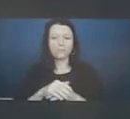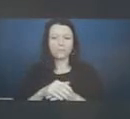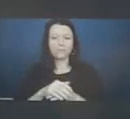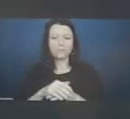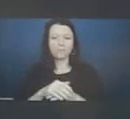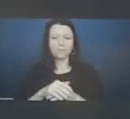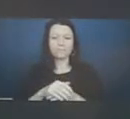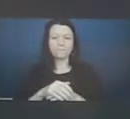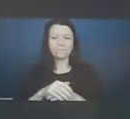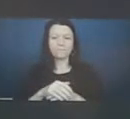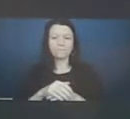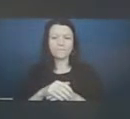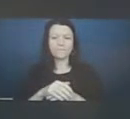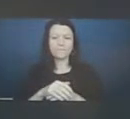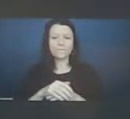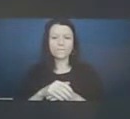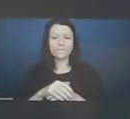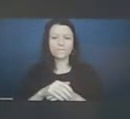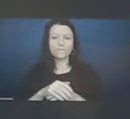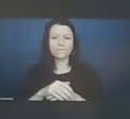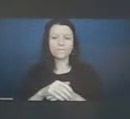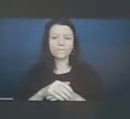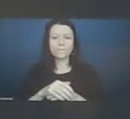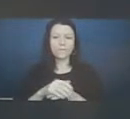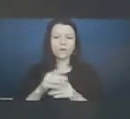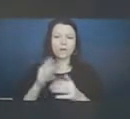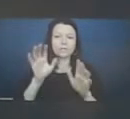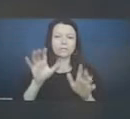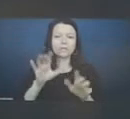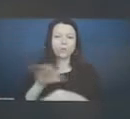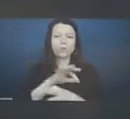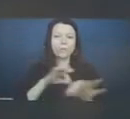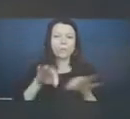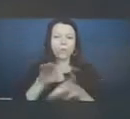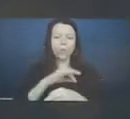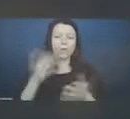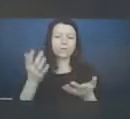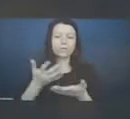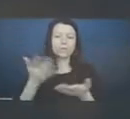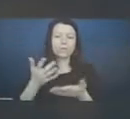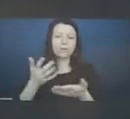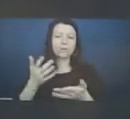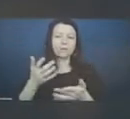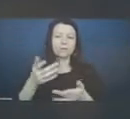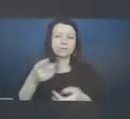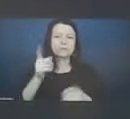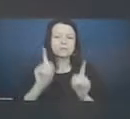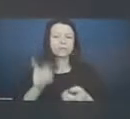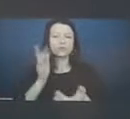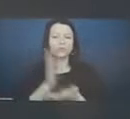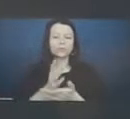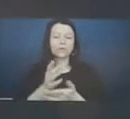of a draft law. God bless me and the legislation. It is in Euro-integrational in